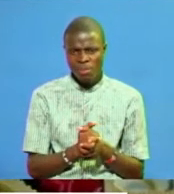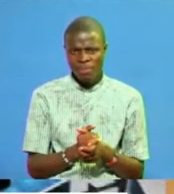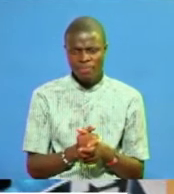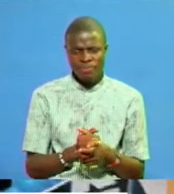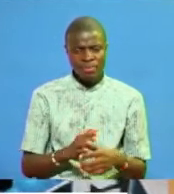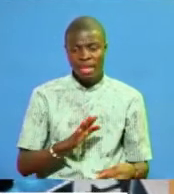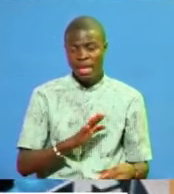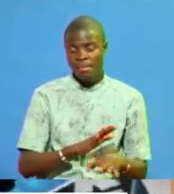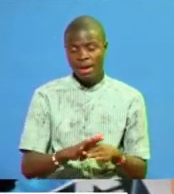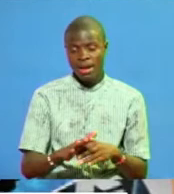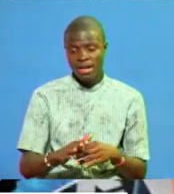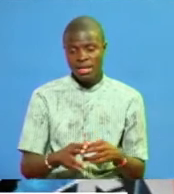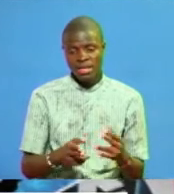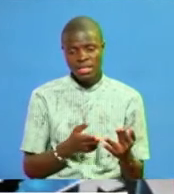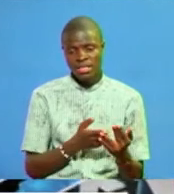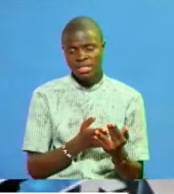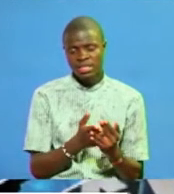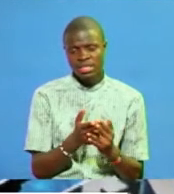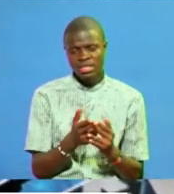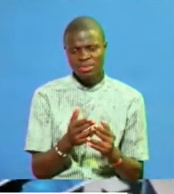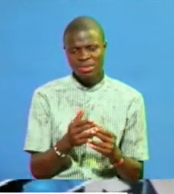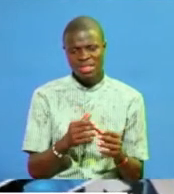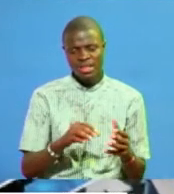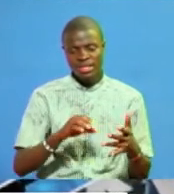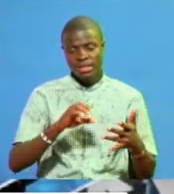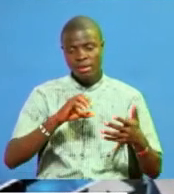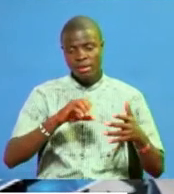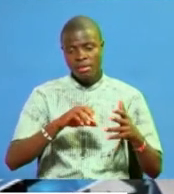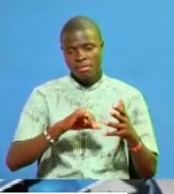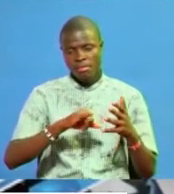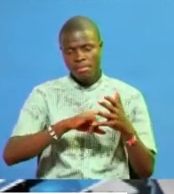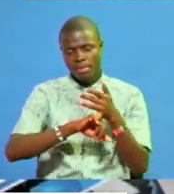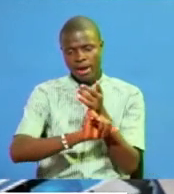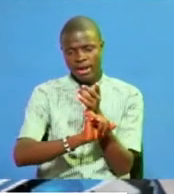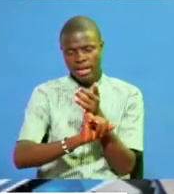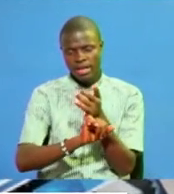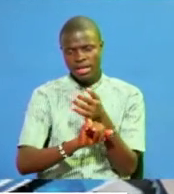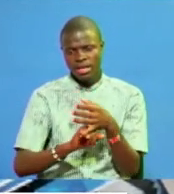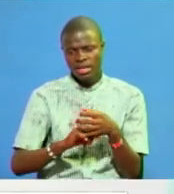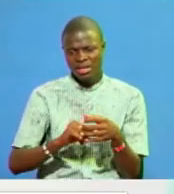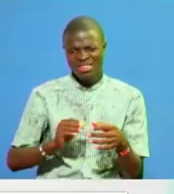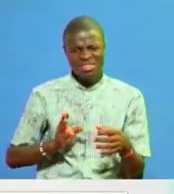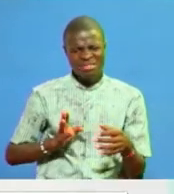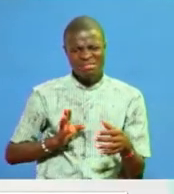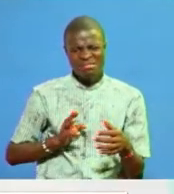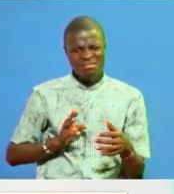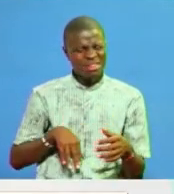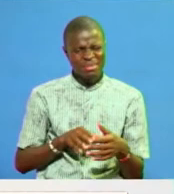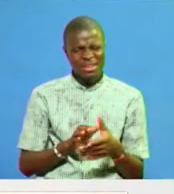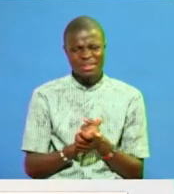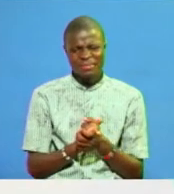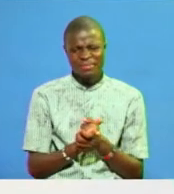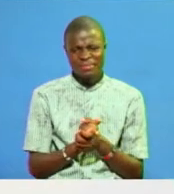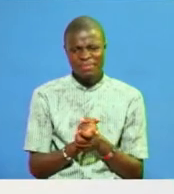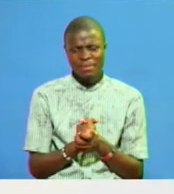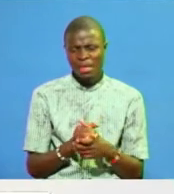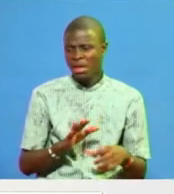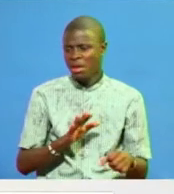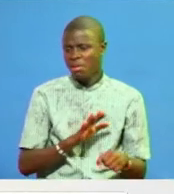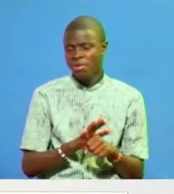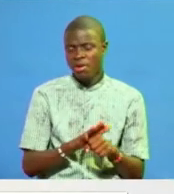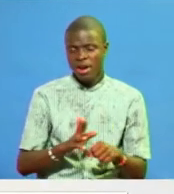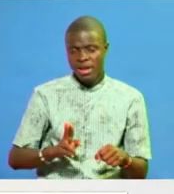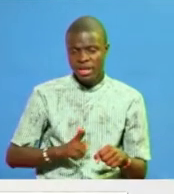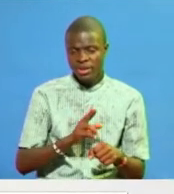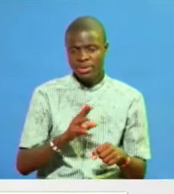Among sexually active unmarried women, 20% use male condoms, 16% use injectables,